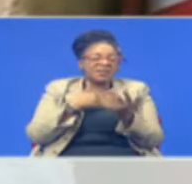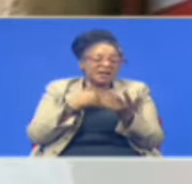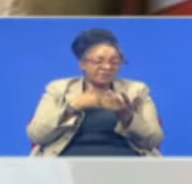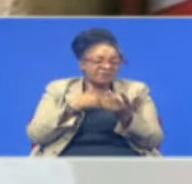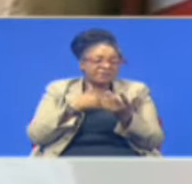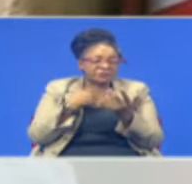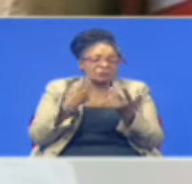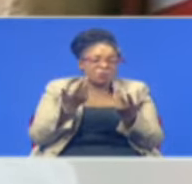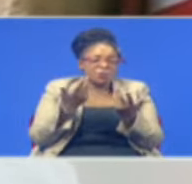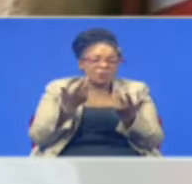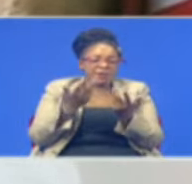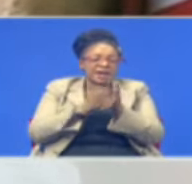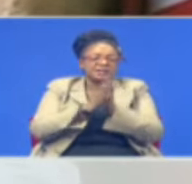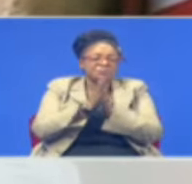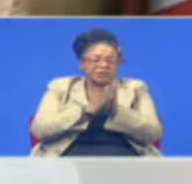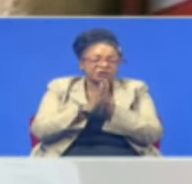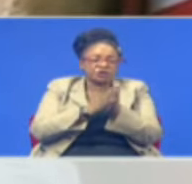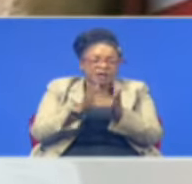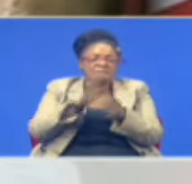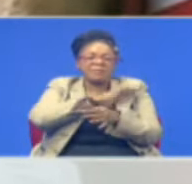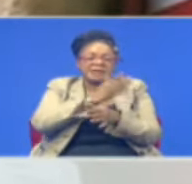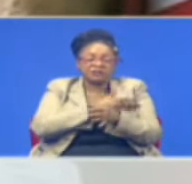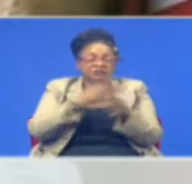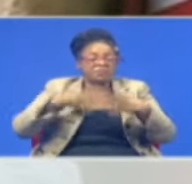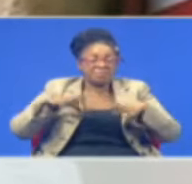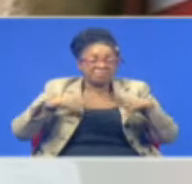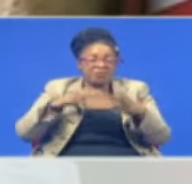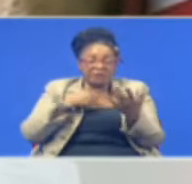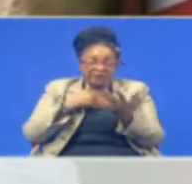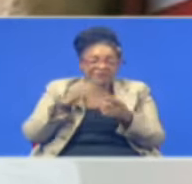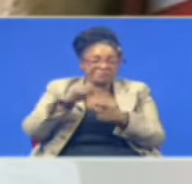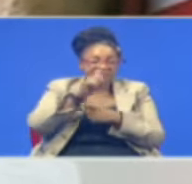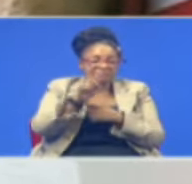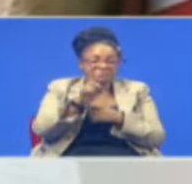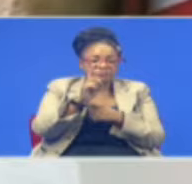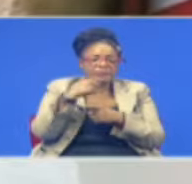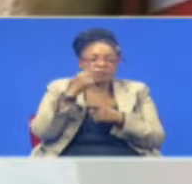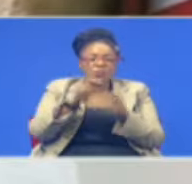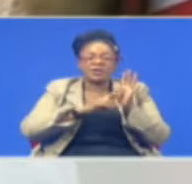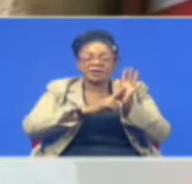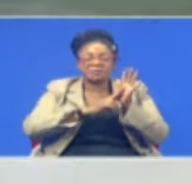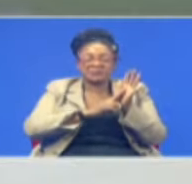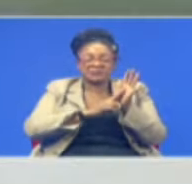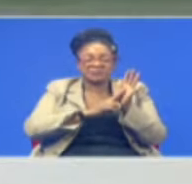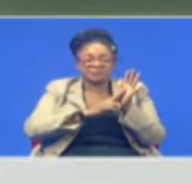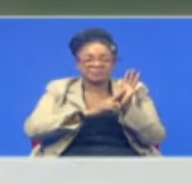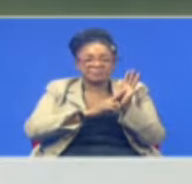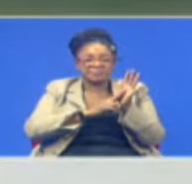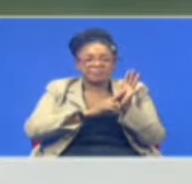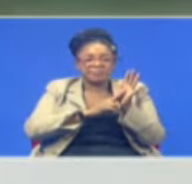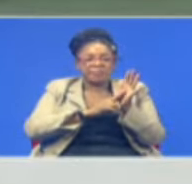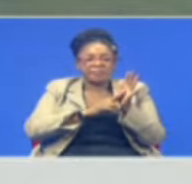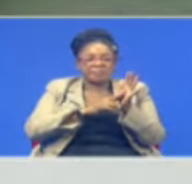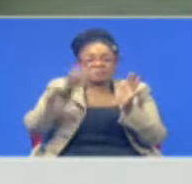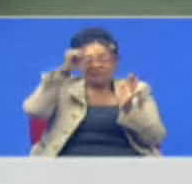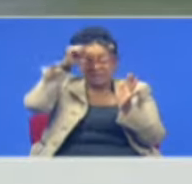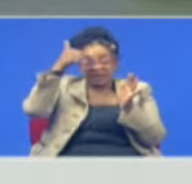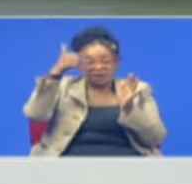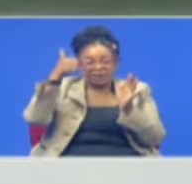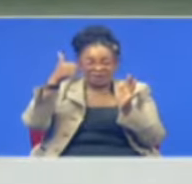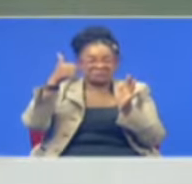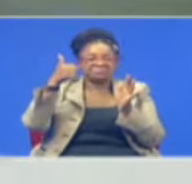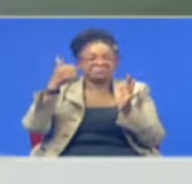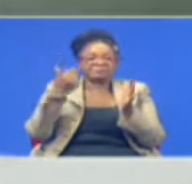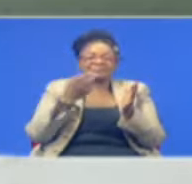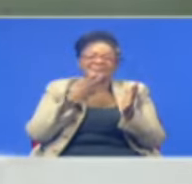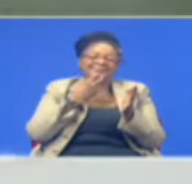do they carry the aspirations and the mandate of the people whom they are purporting to represent? The Akieleweke allies have, however, laughed off